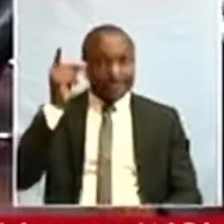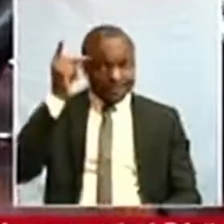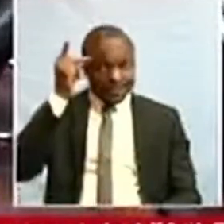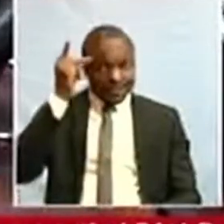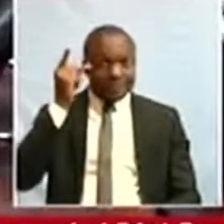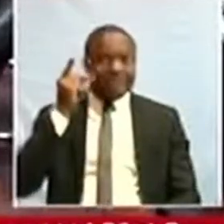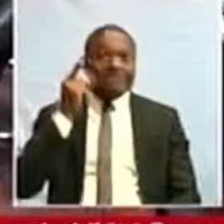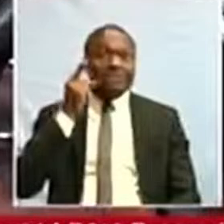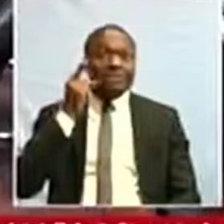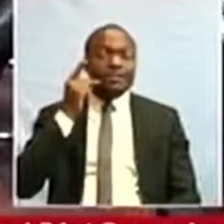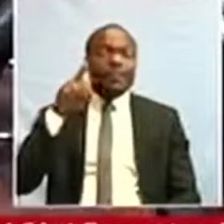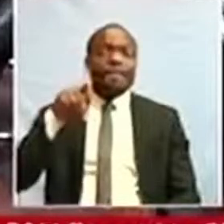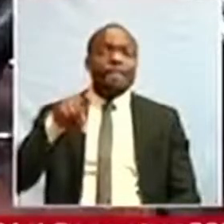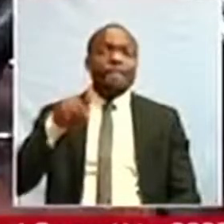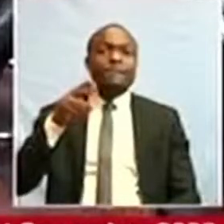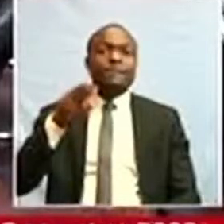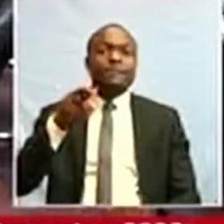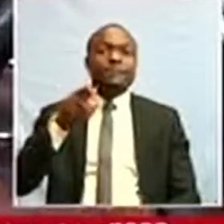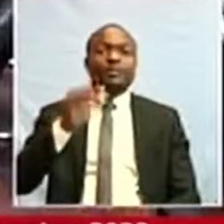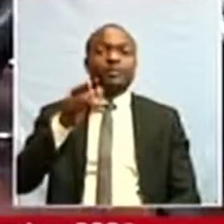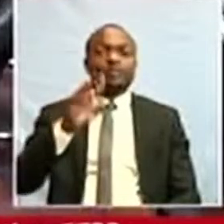ICT.